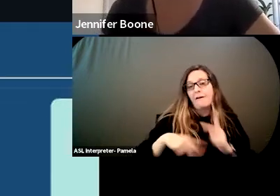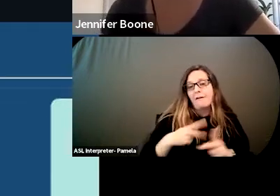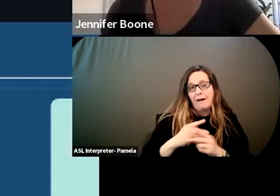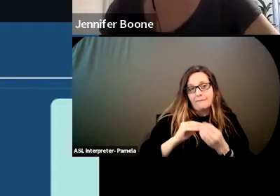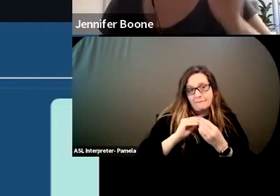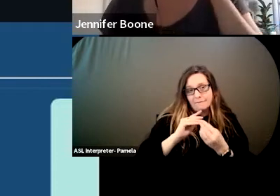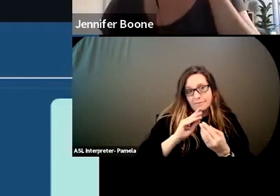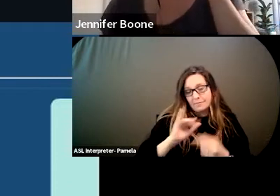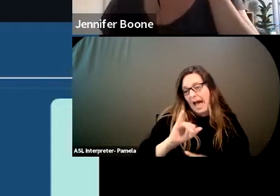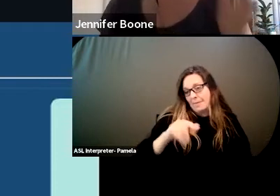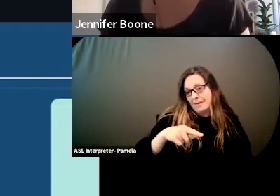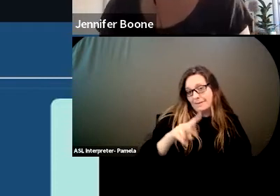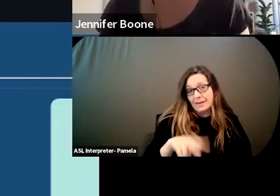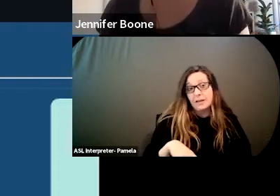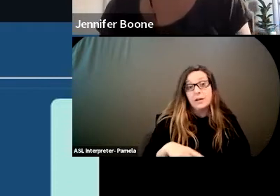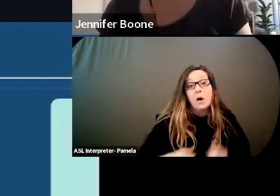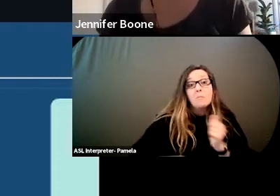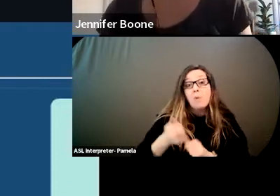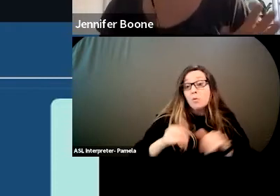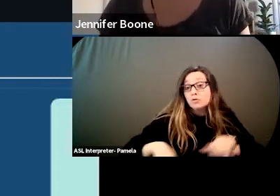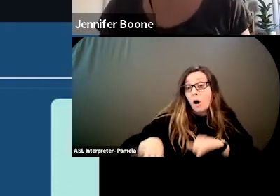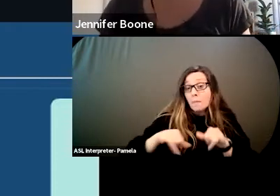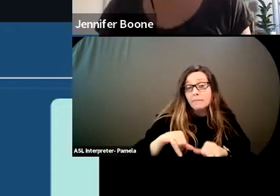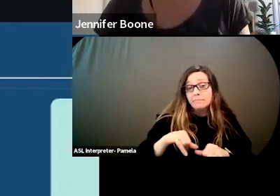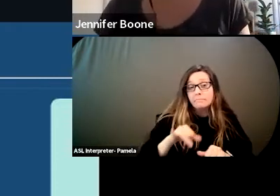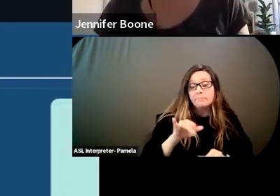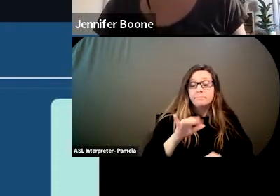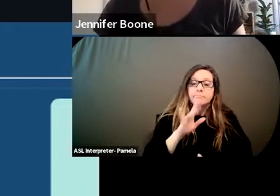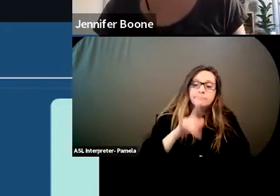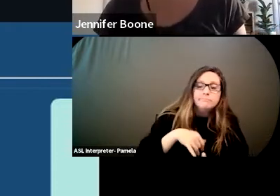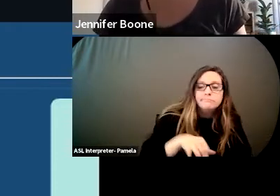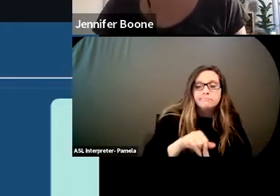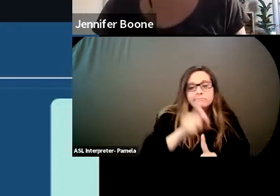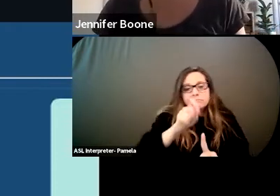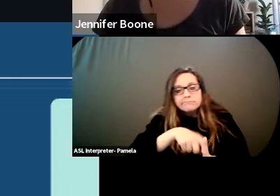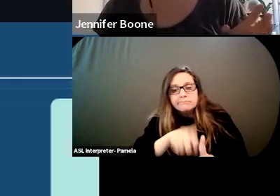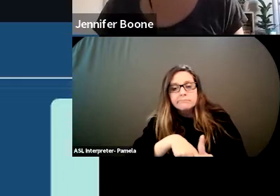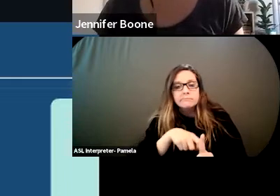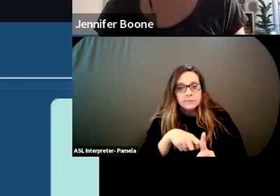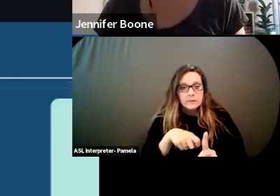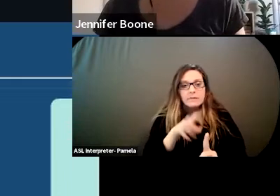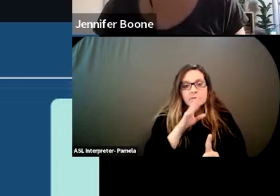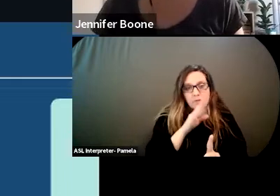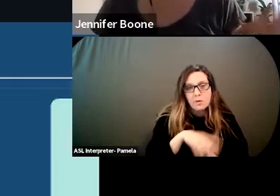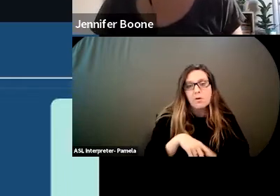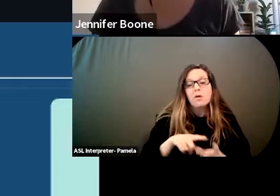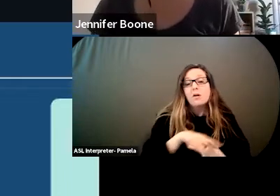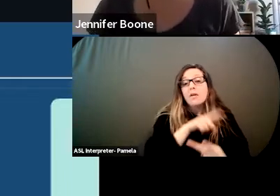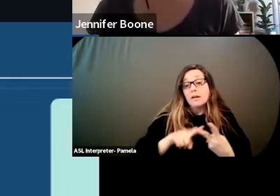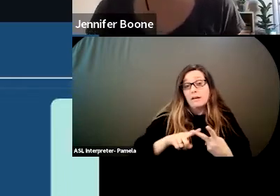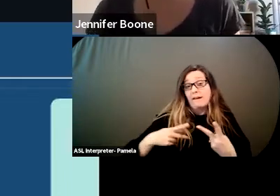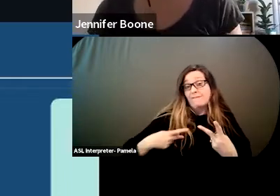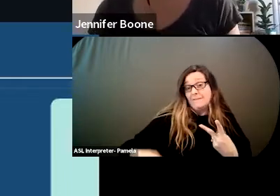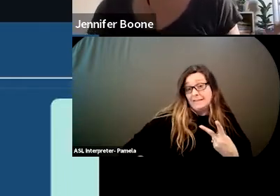verbal violence. Almost 37% had experienced this, followed by physical, around 17%, and